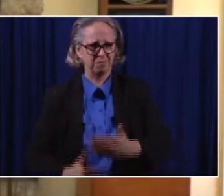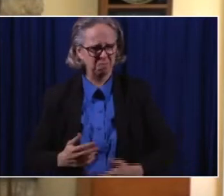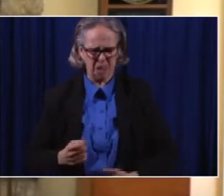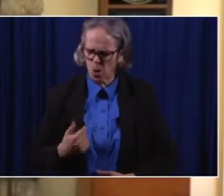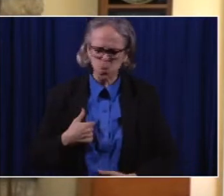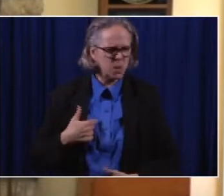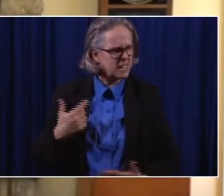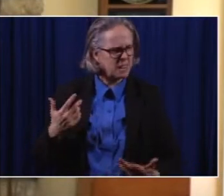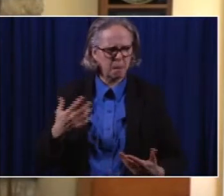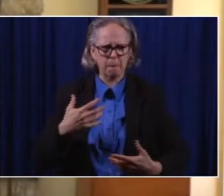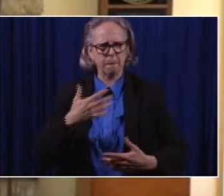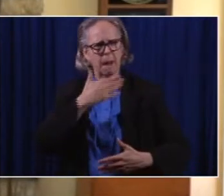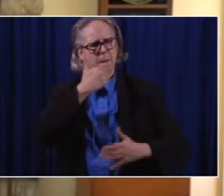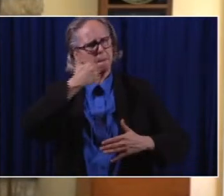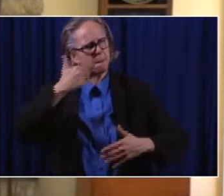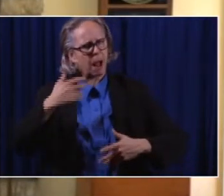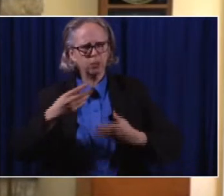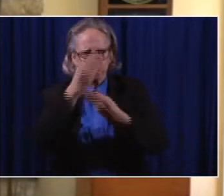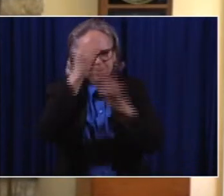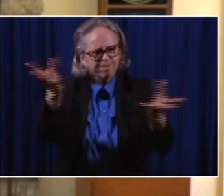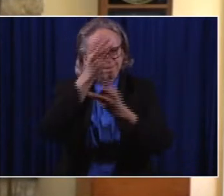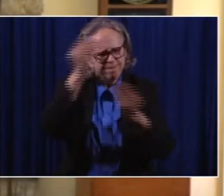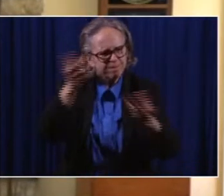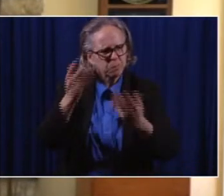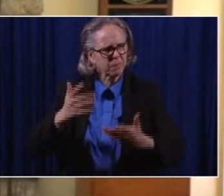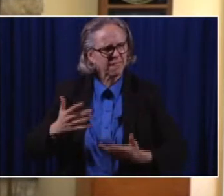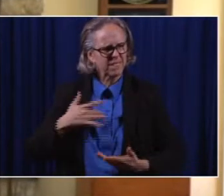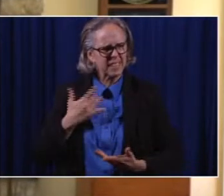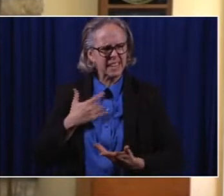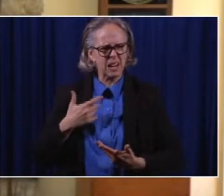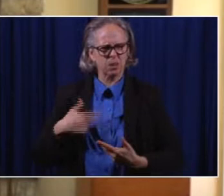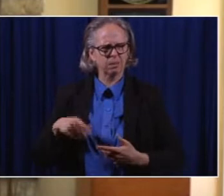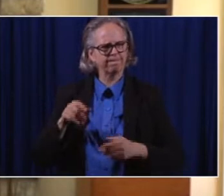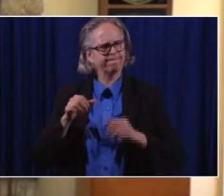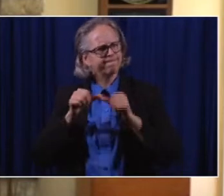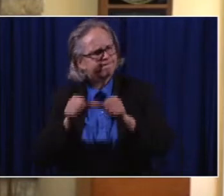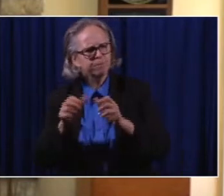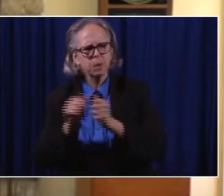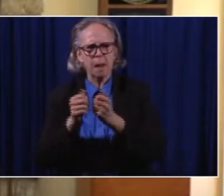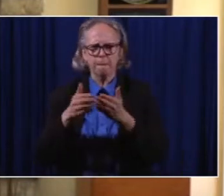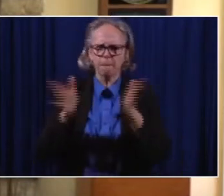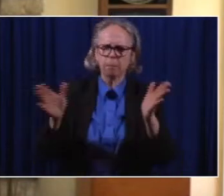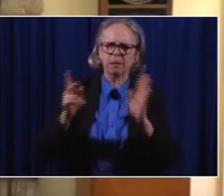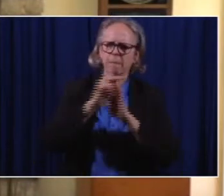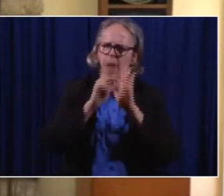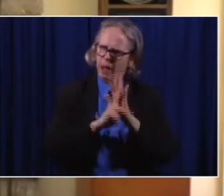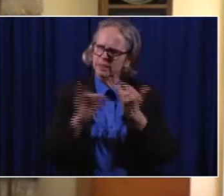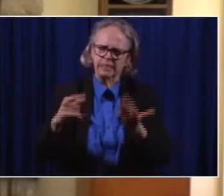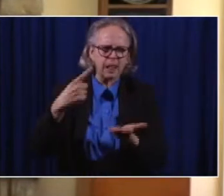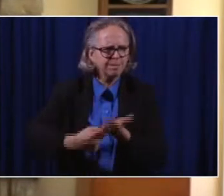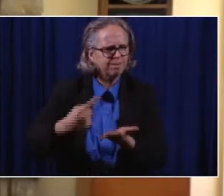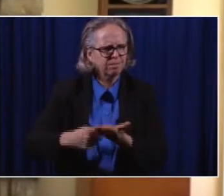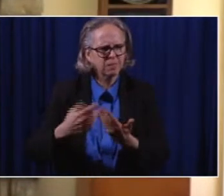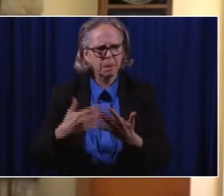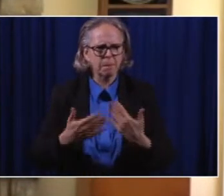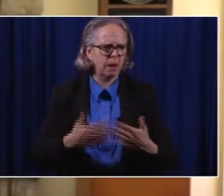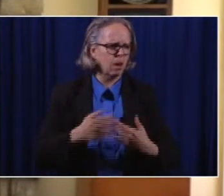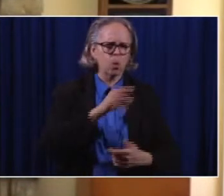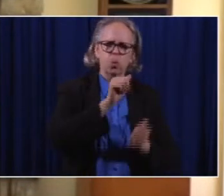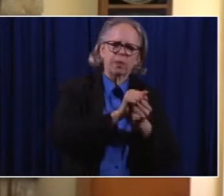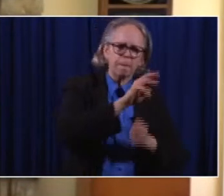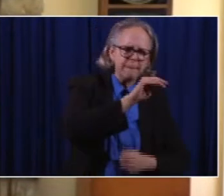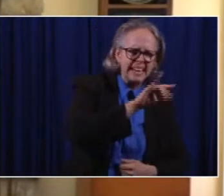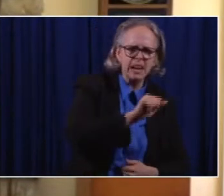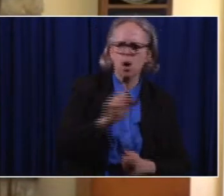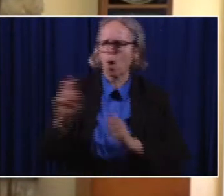discuss public policy issues, to be able to pull down information, whether it's the public, whether it's the news media. And again, we're